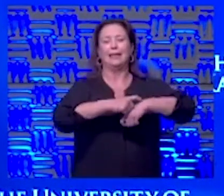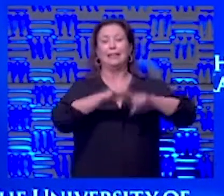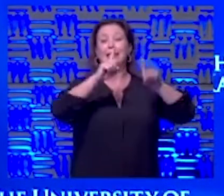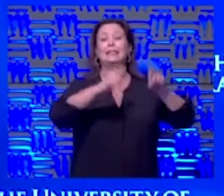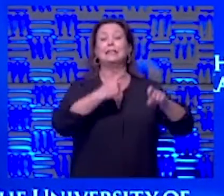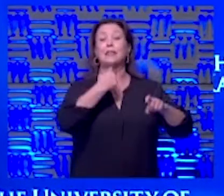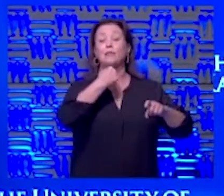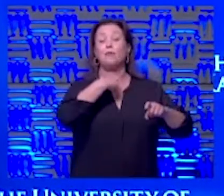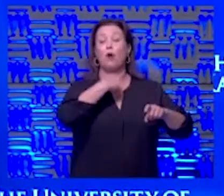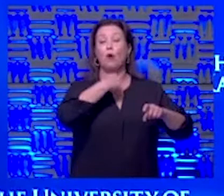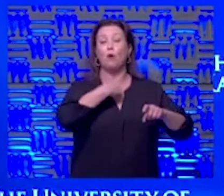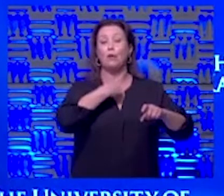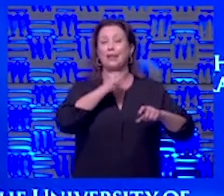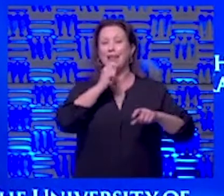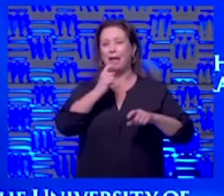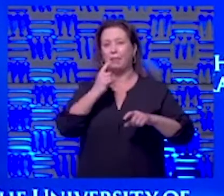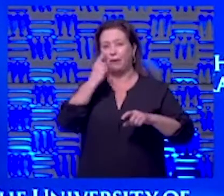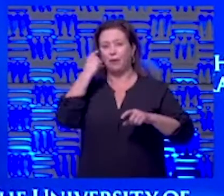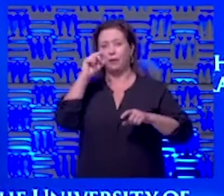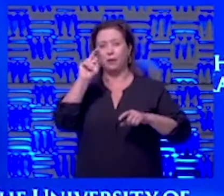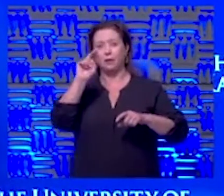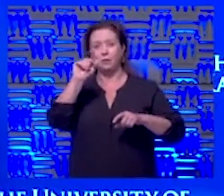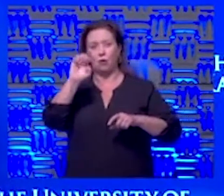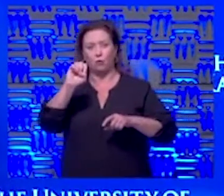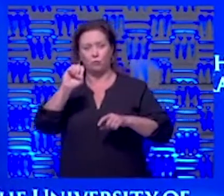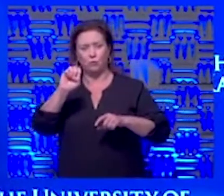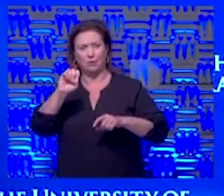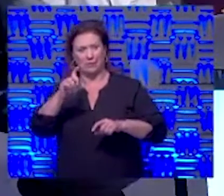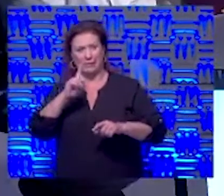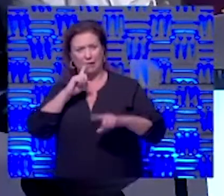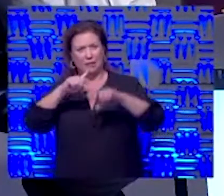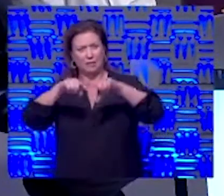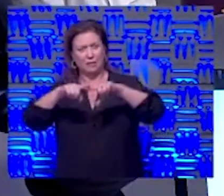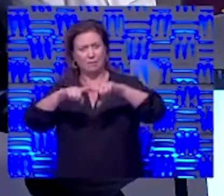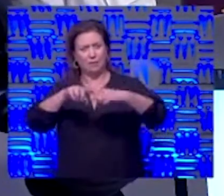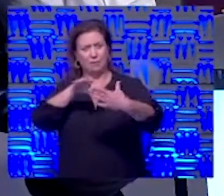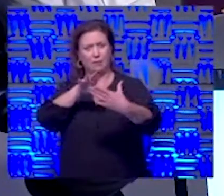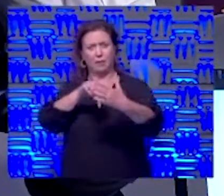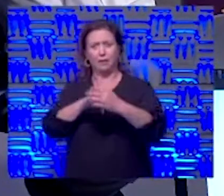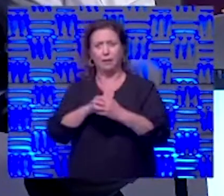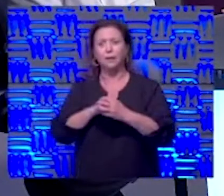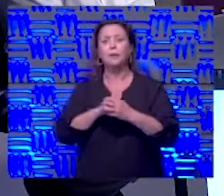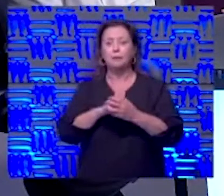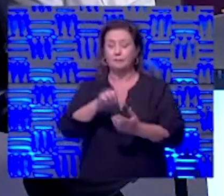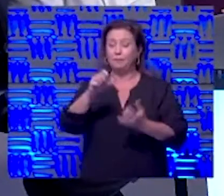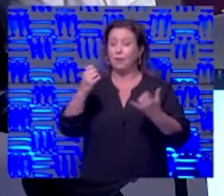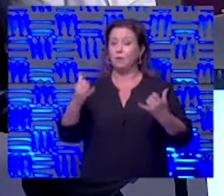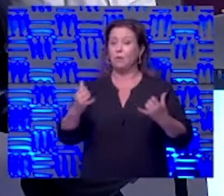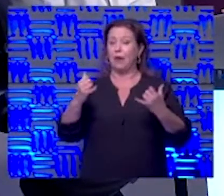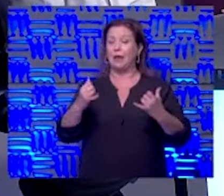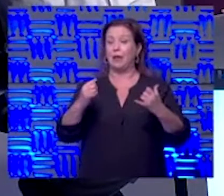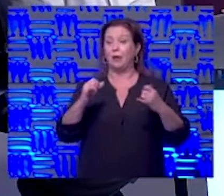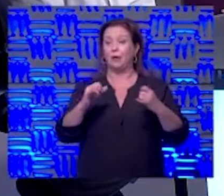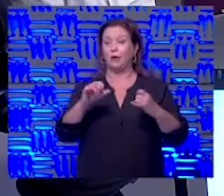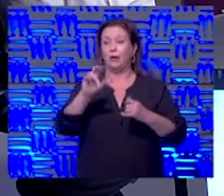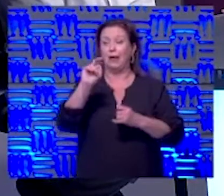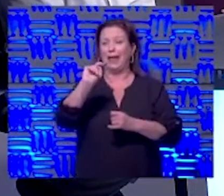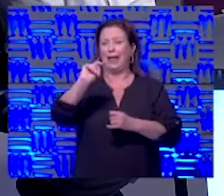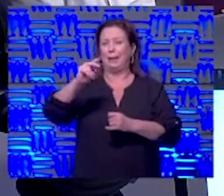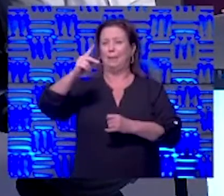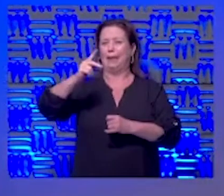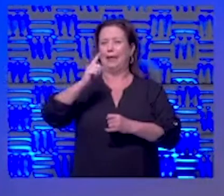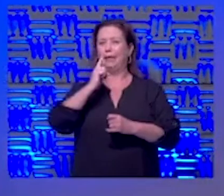nose, and she wanted to know, is that normal for kids, and is that reliable? Yeah, so certainly the gold standard right now is the NP